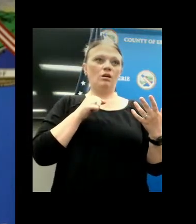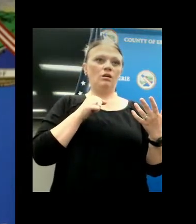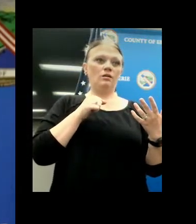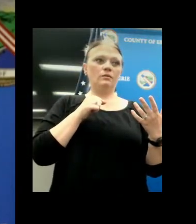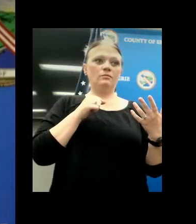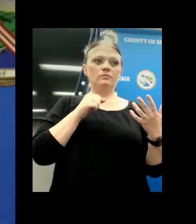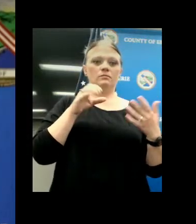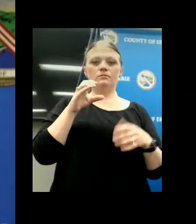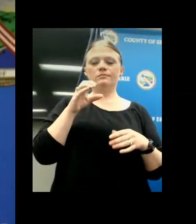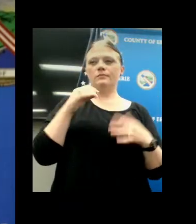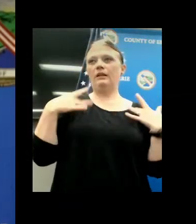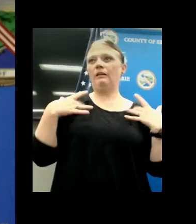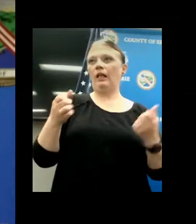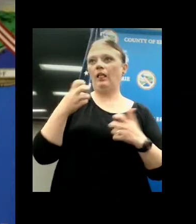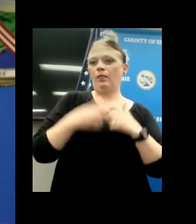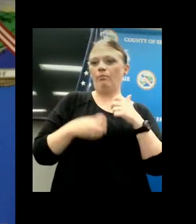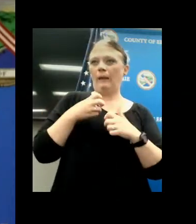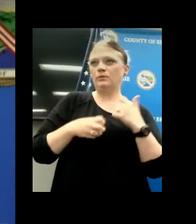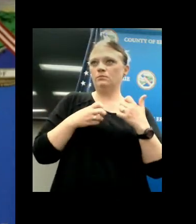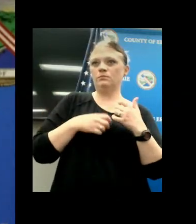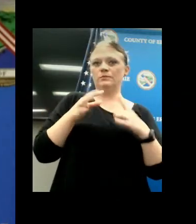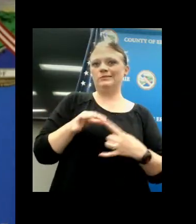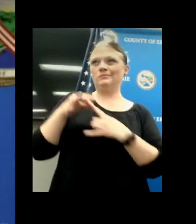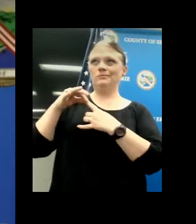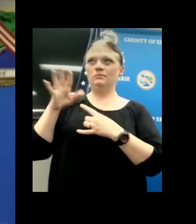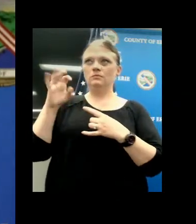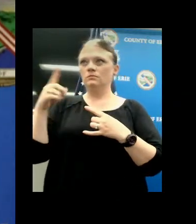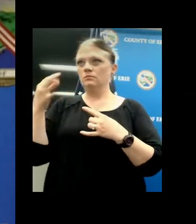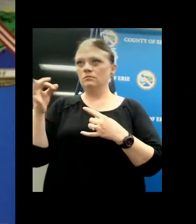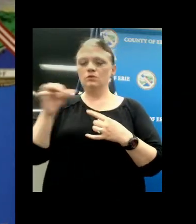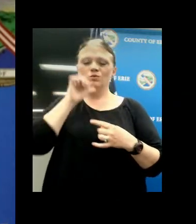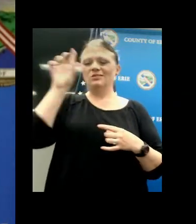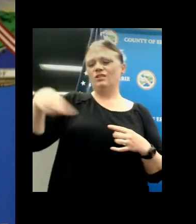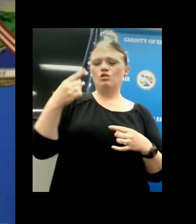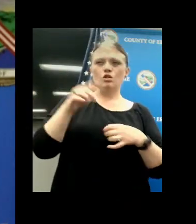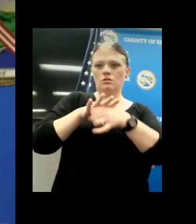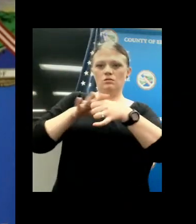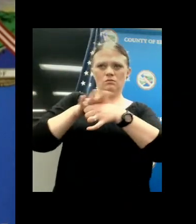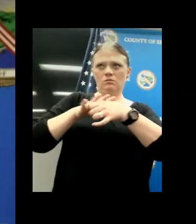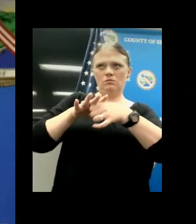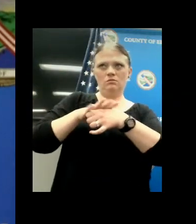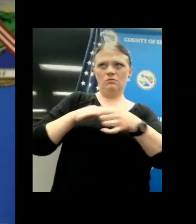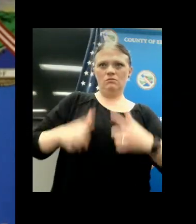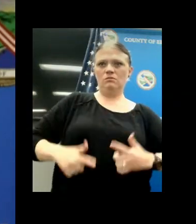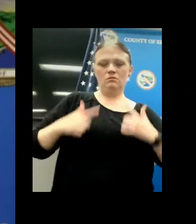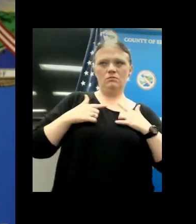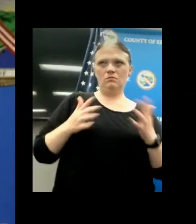are comorbidities, so so it's not just location. So